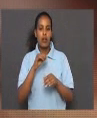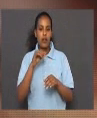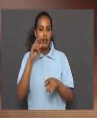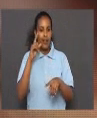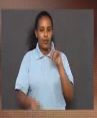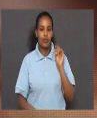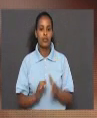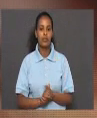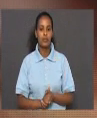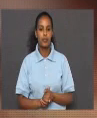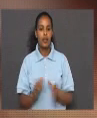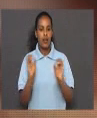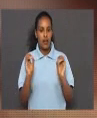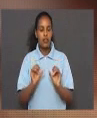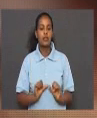cannot.